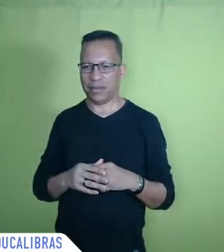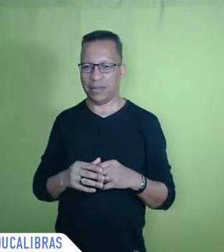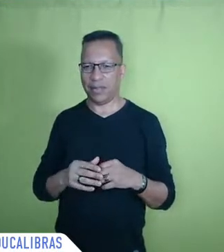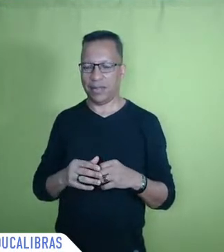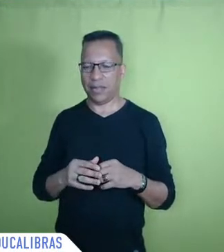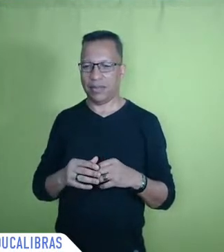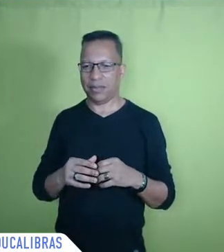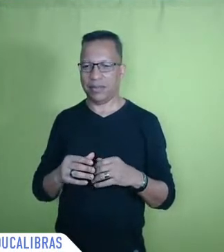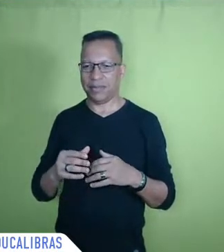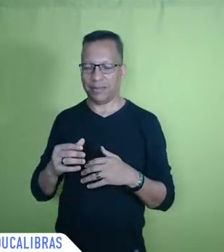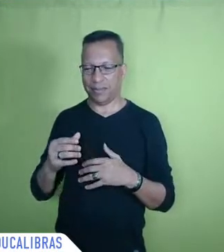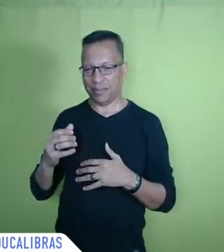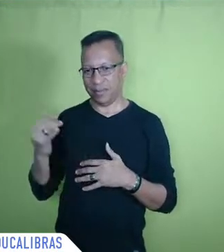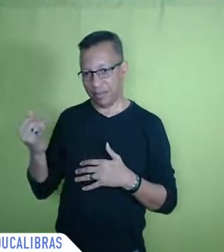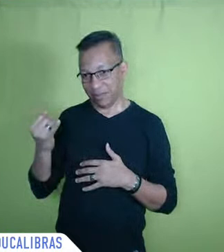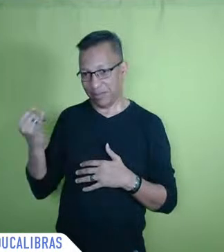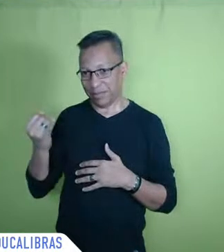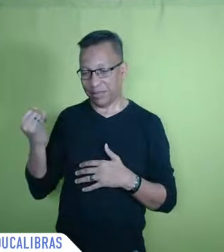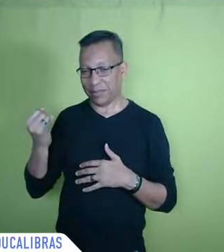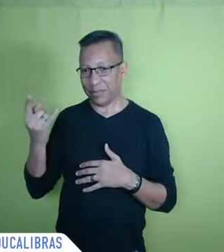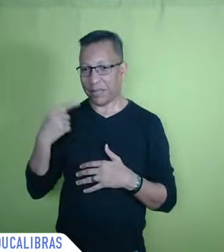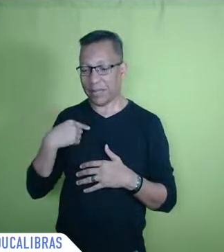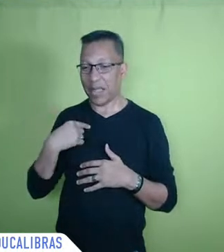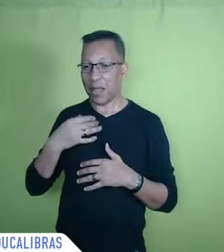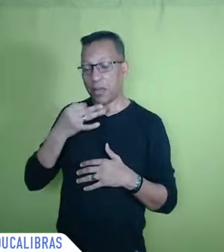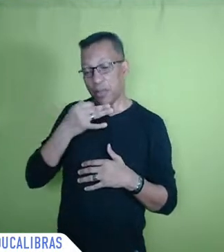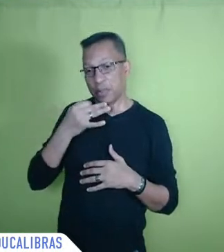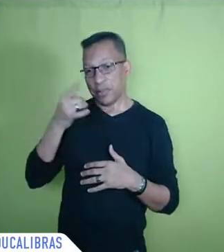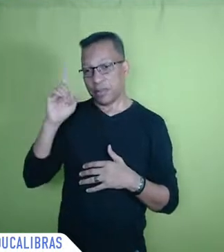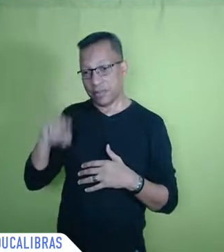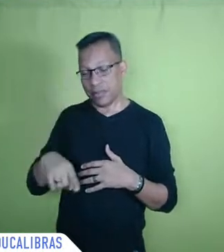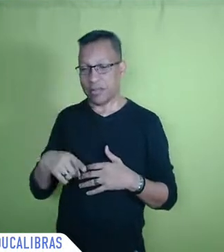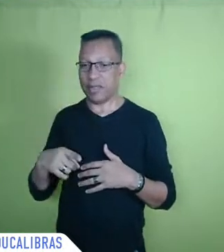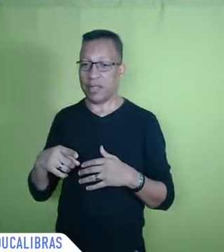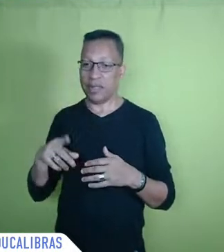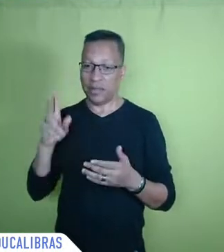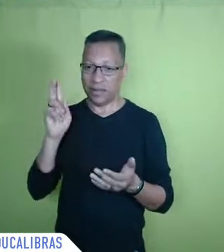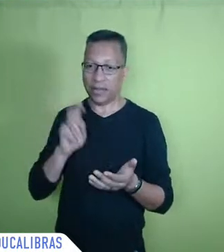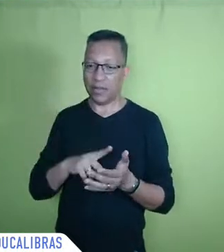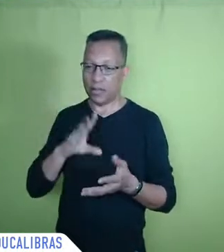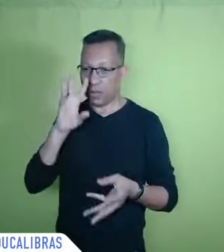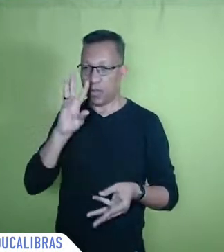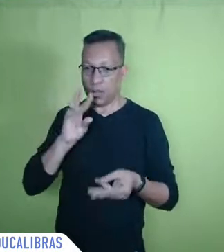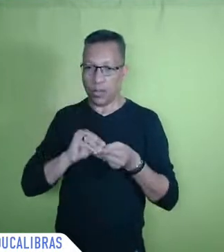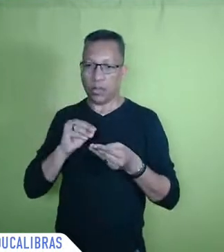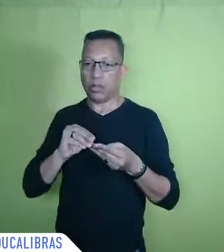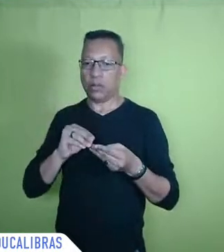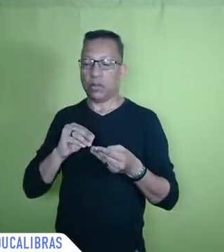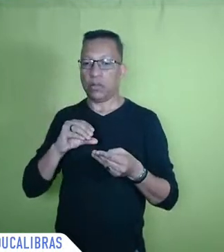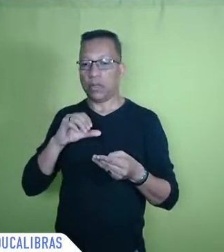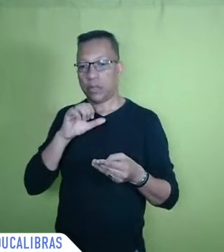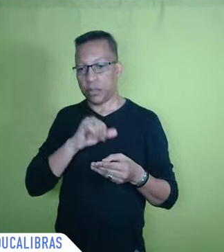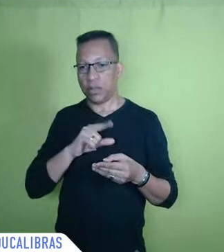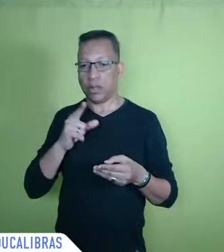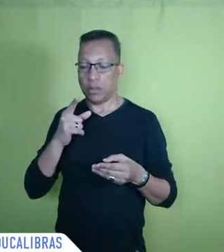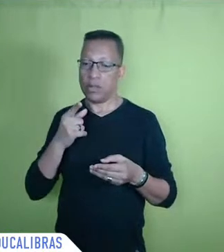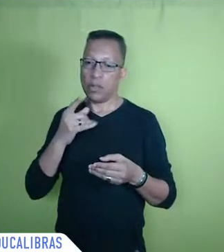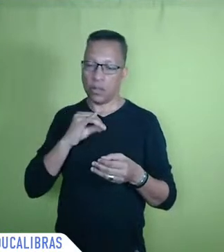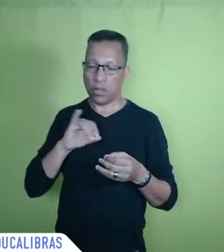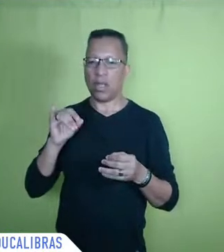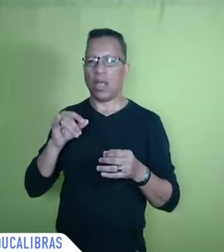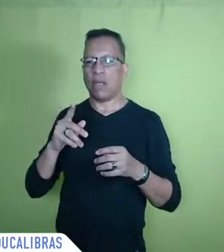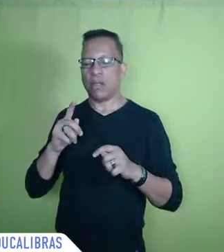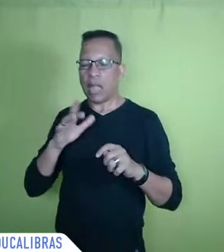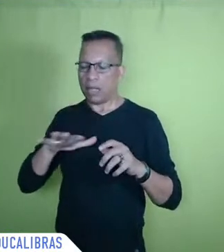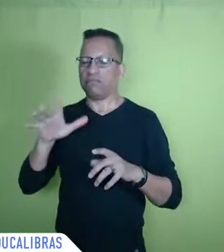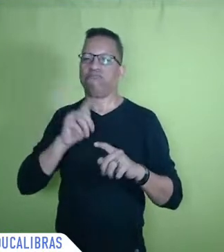Mark, thank you. I think you touched on a very important point, saying that the argument has to be, I'm